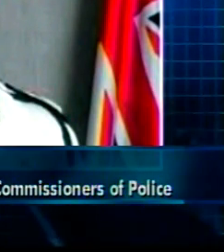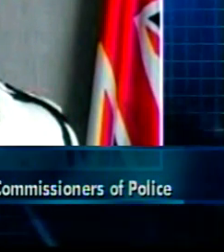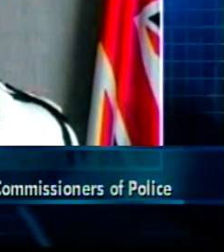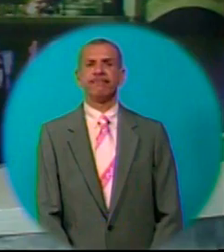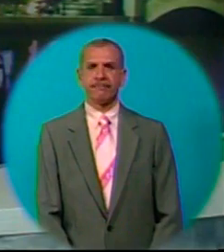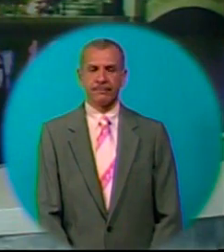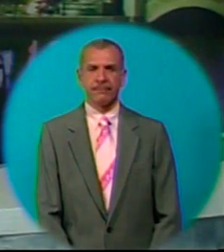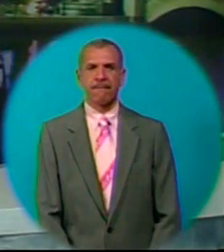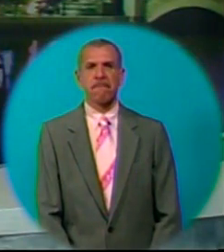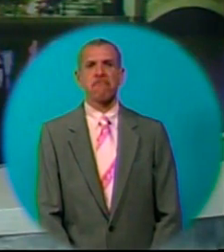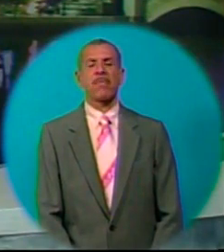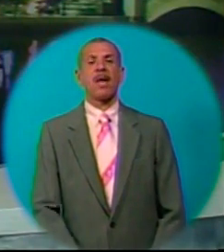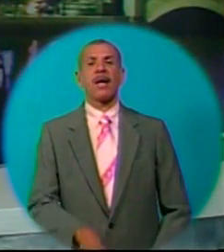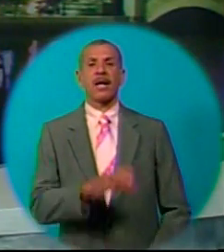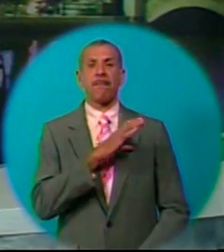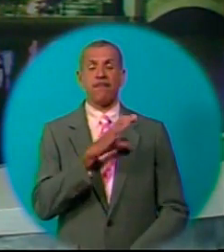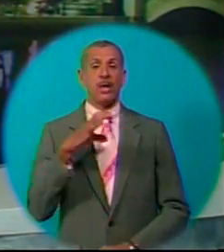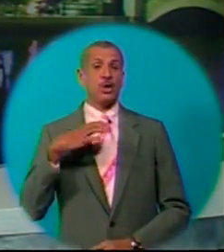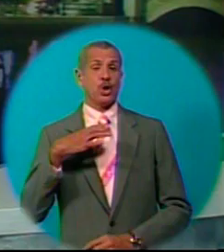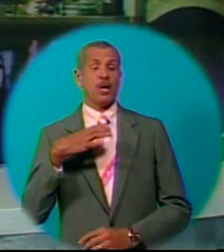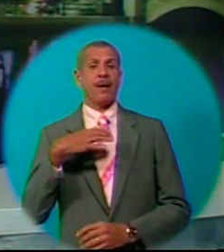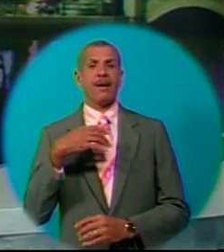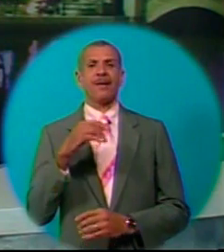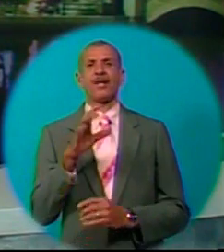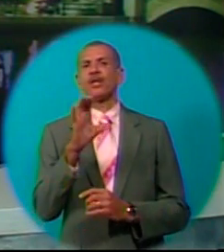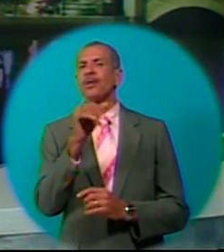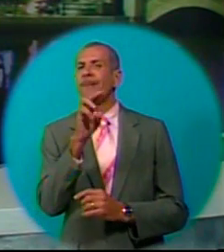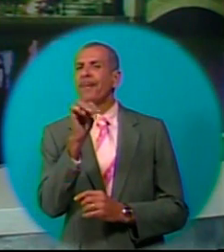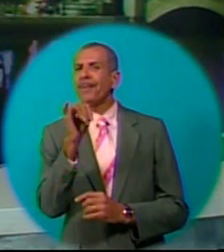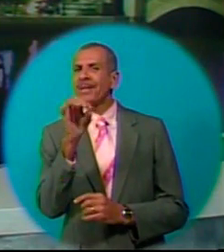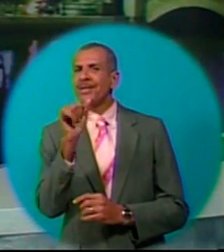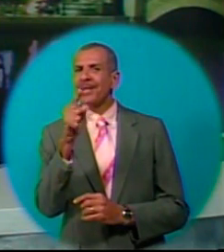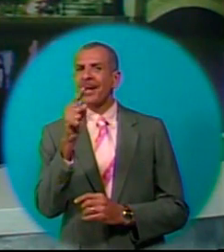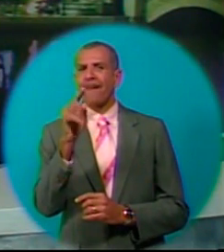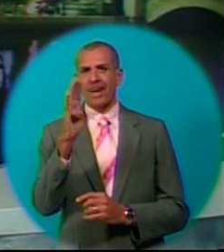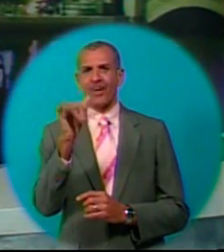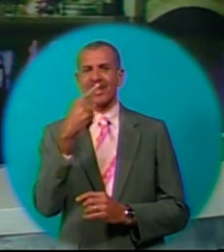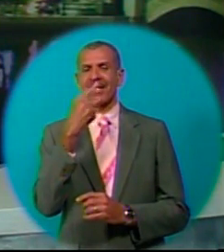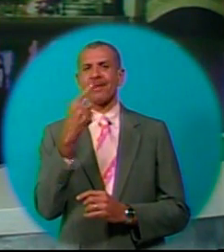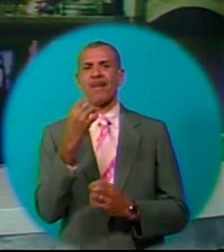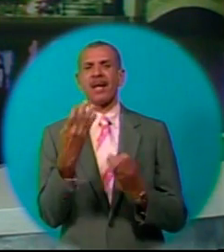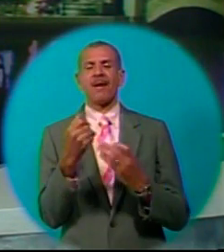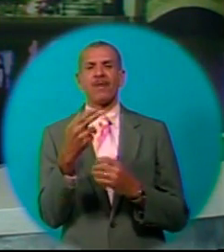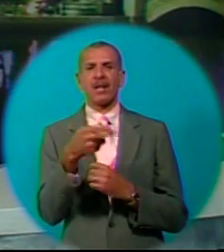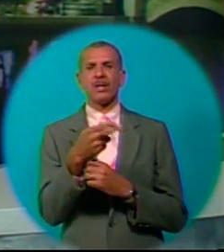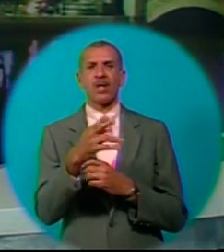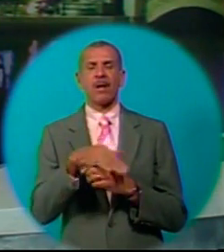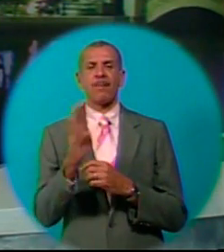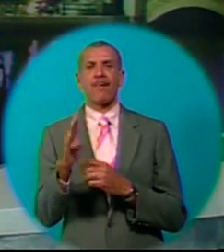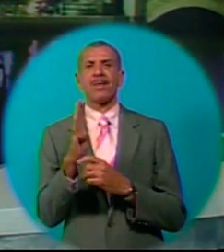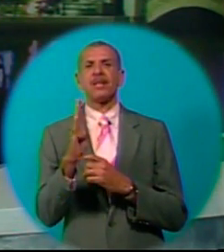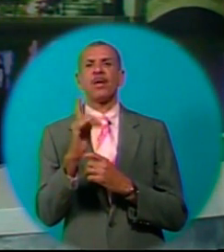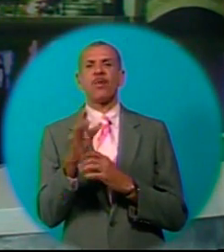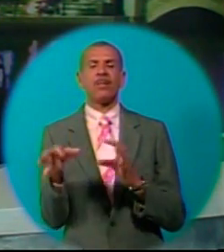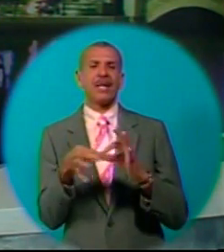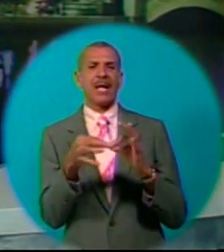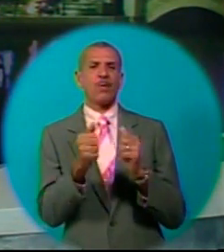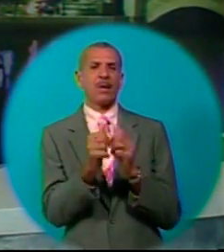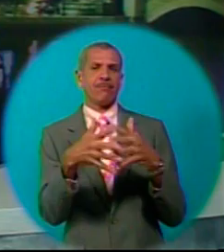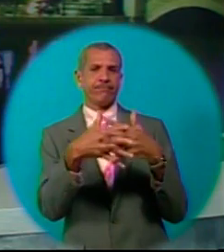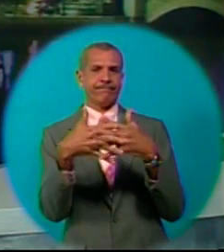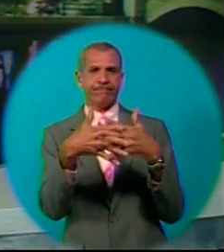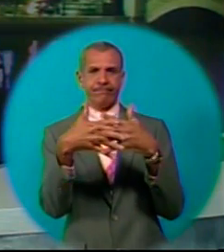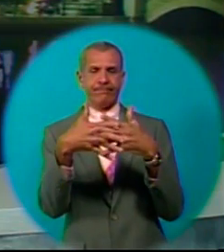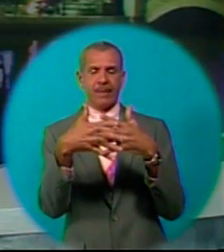property. Commissioner Baines says a lot of the illegal firearms on the streets of Barbados can be linked to the United